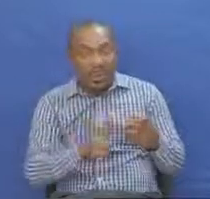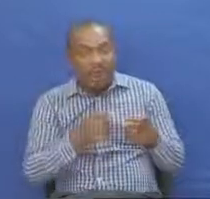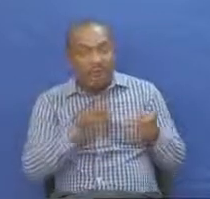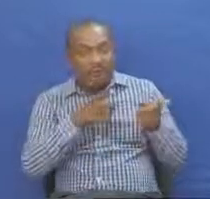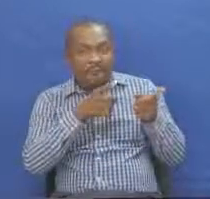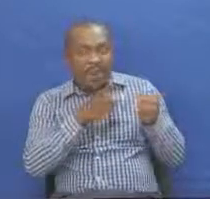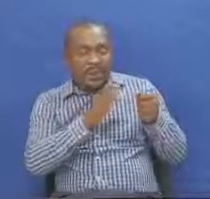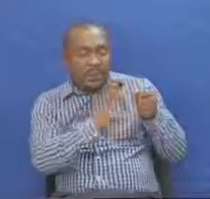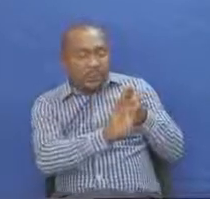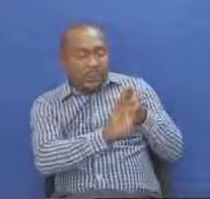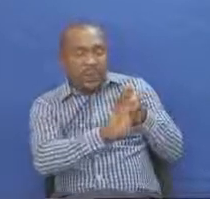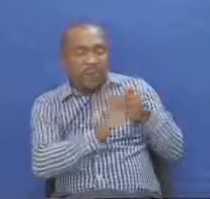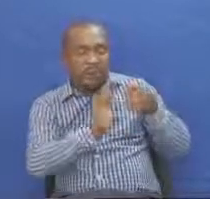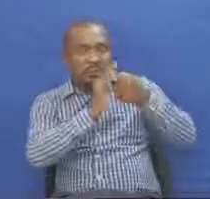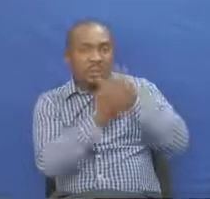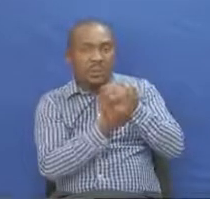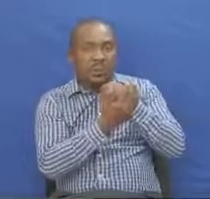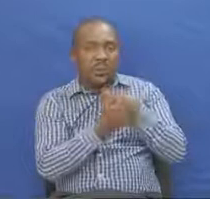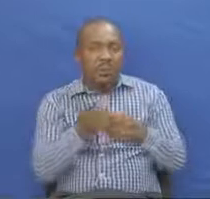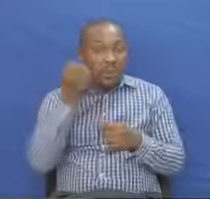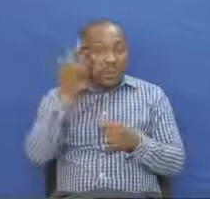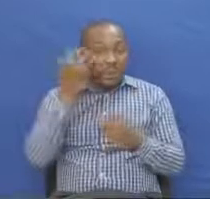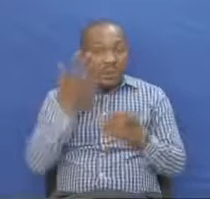in the complexity of an organism.